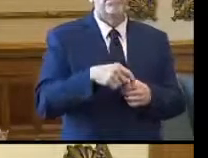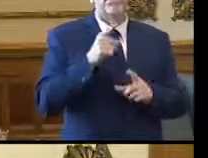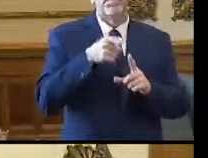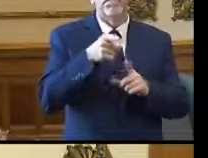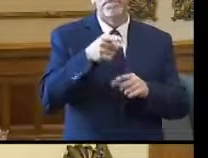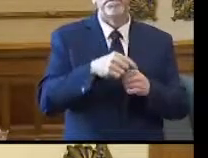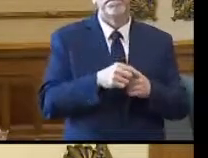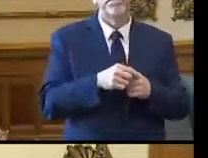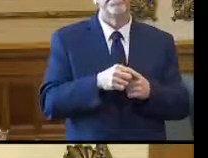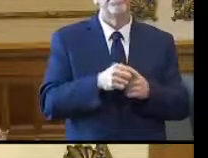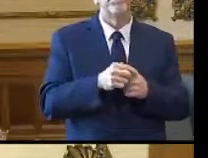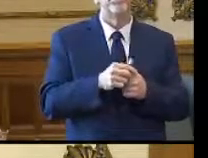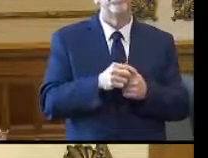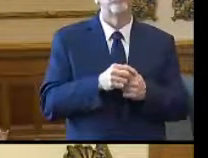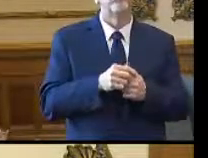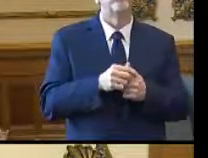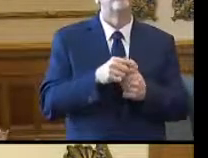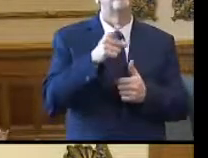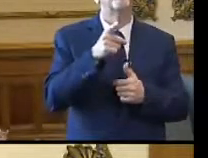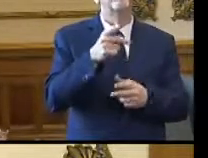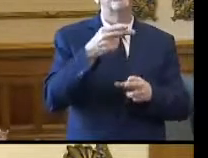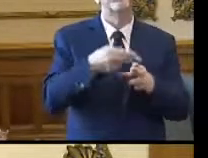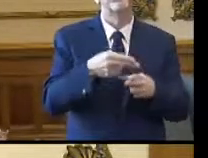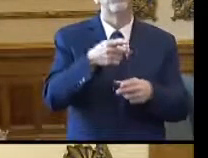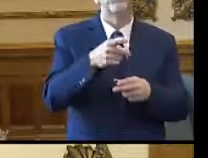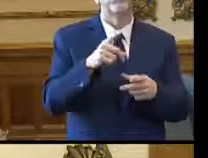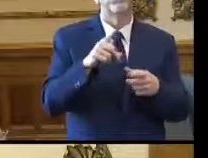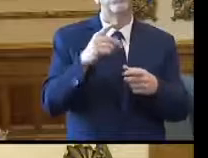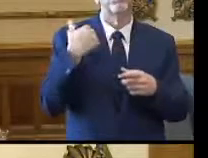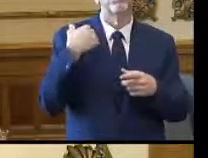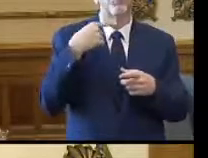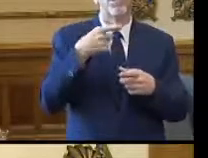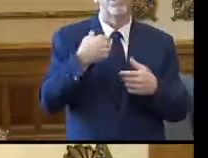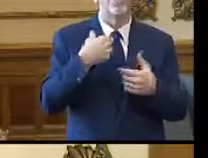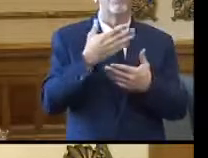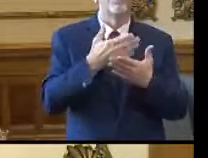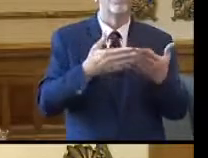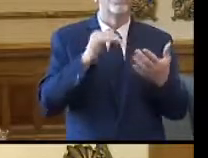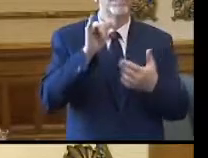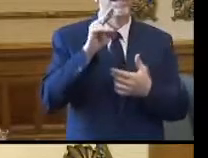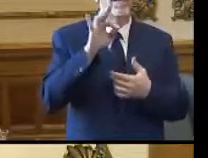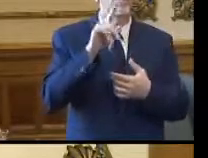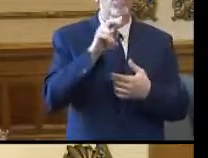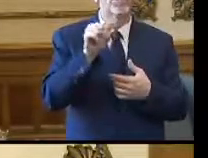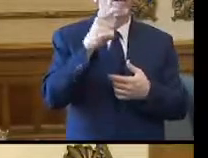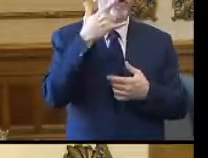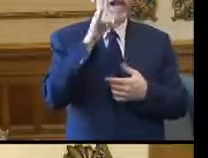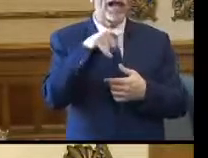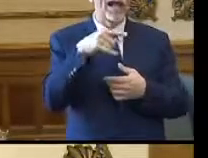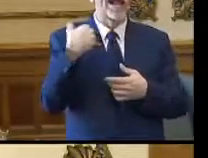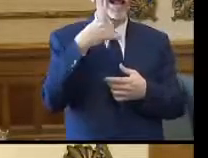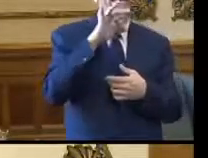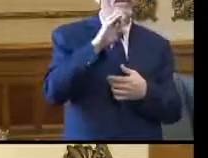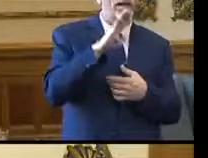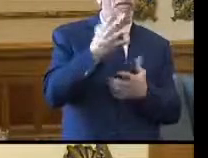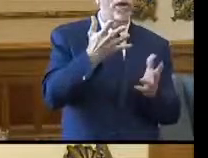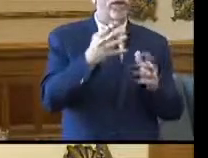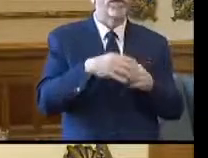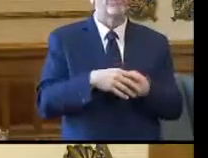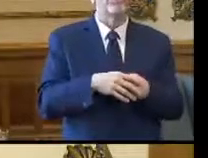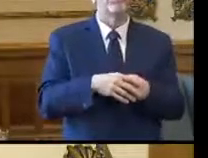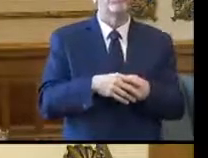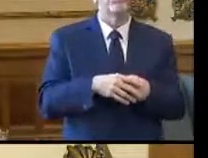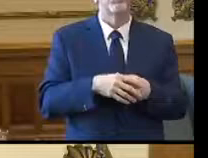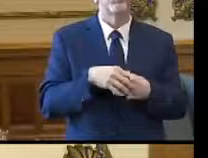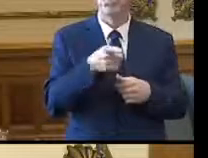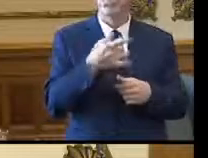specifically. You talked a little bit about this before, having some influenza-like cases in February. How